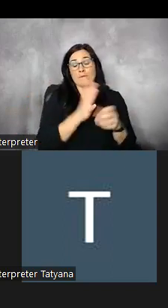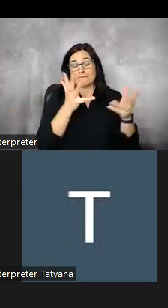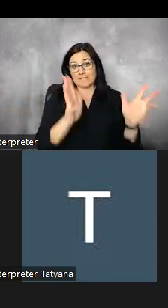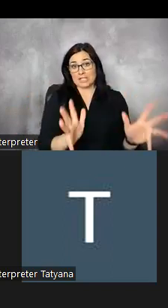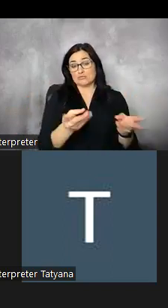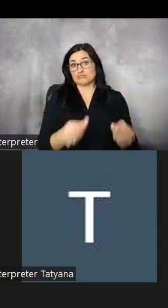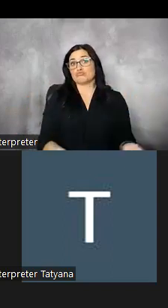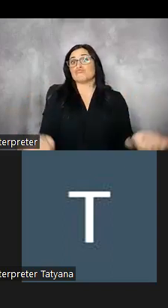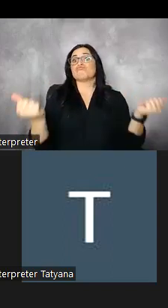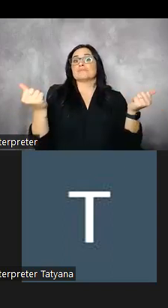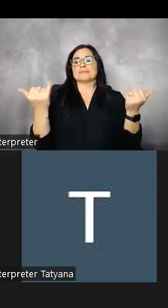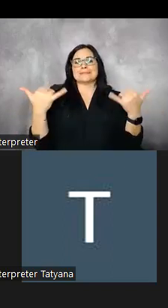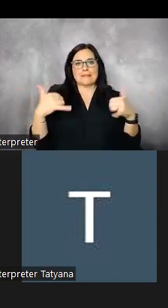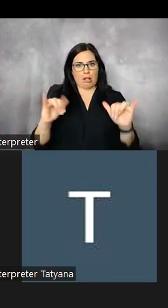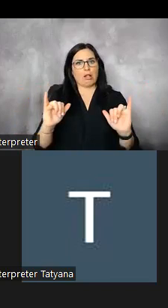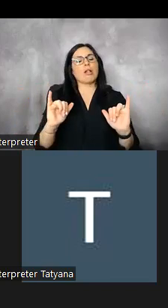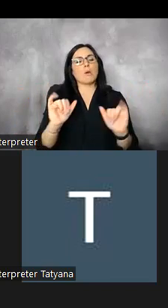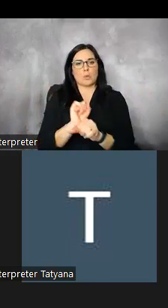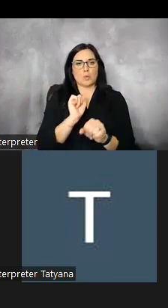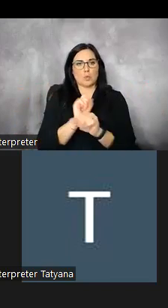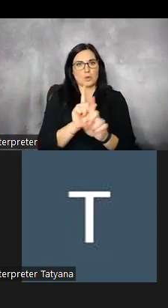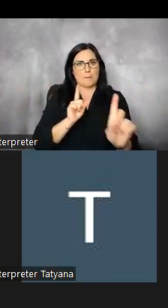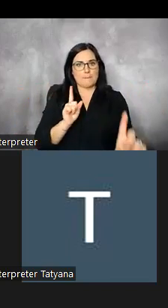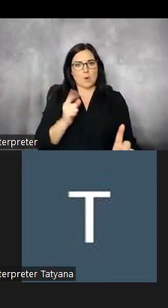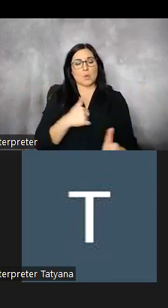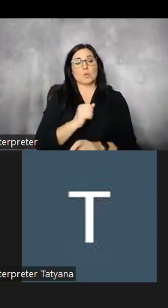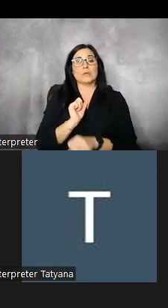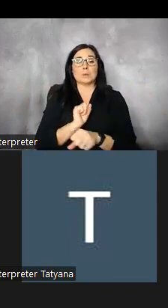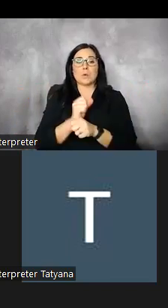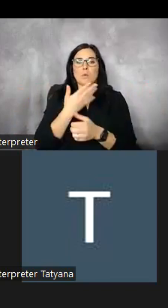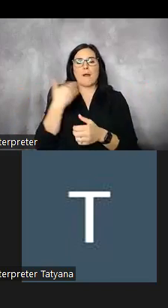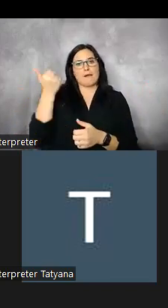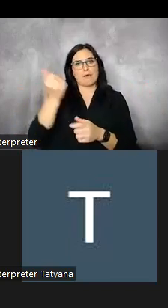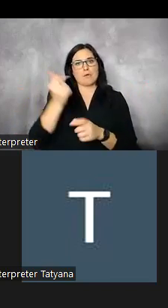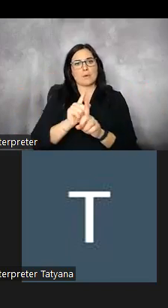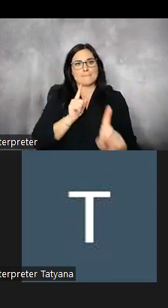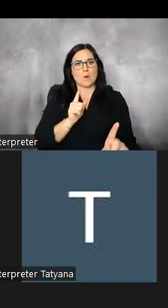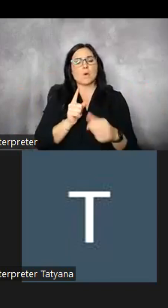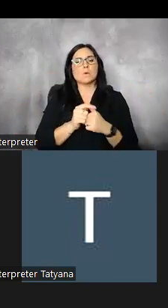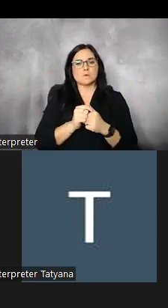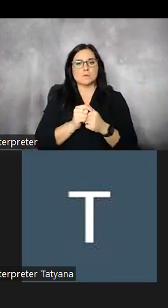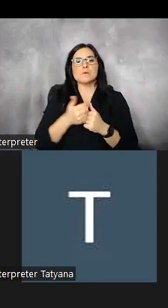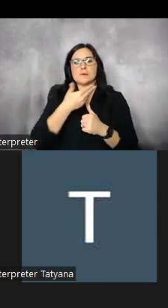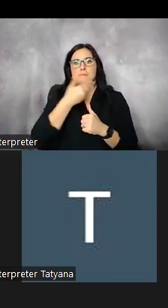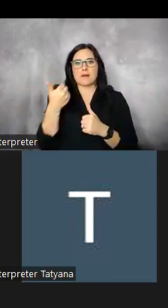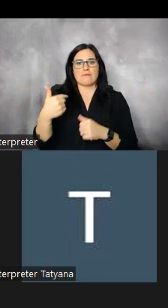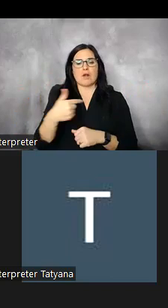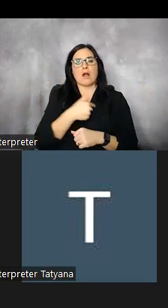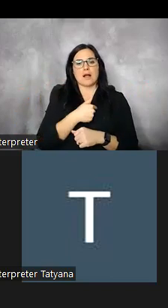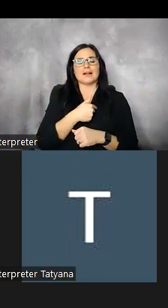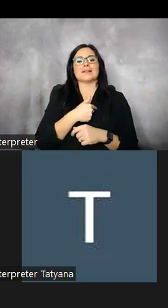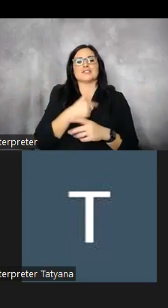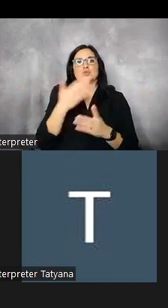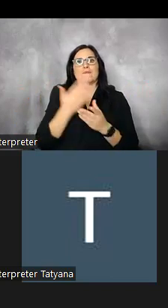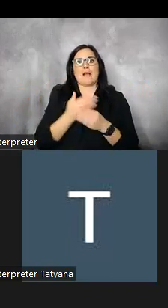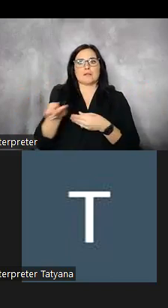we continued to do things remote. We actually work extremely well this way. We have an infrastructure that allows us to pass files